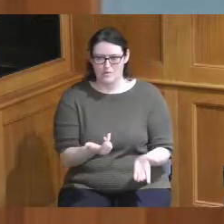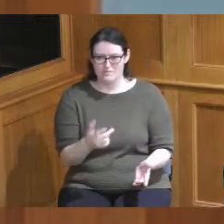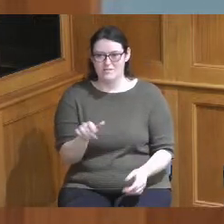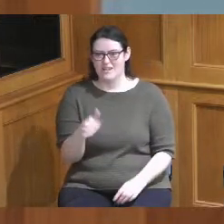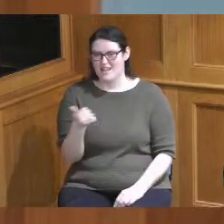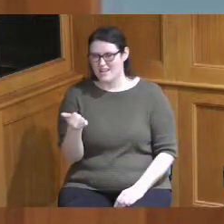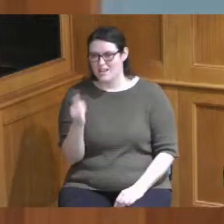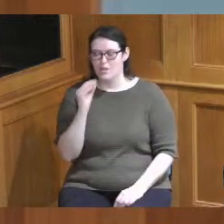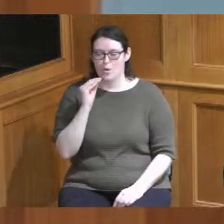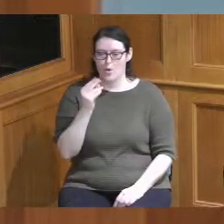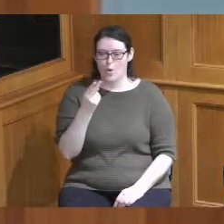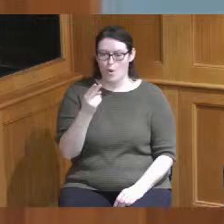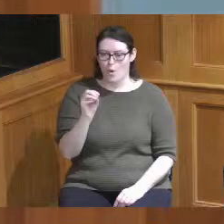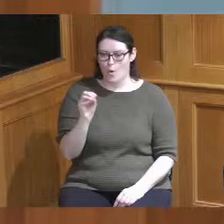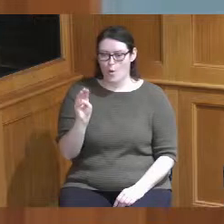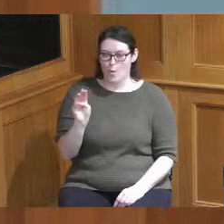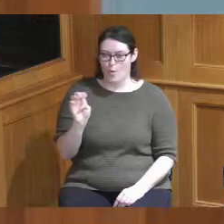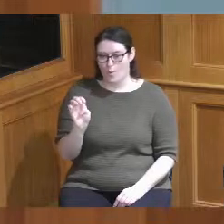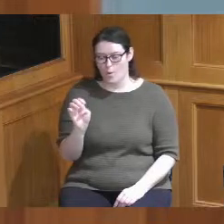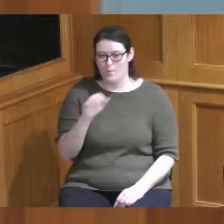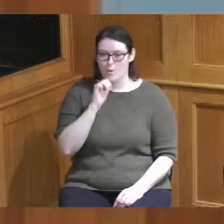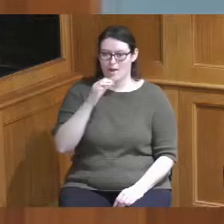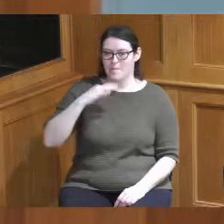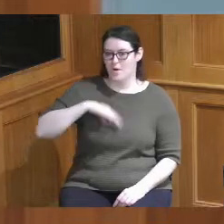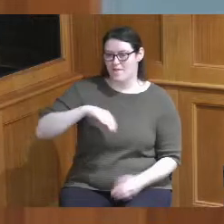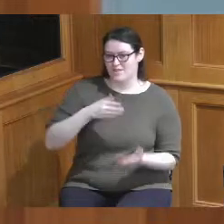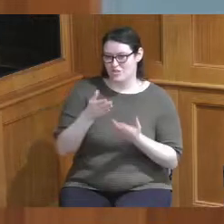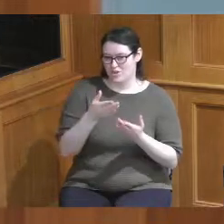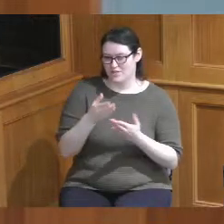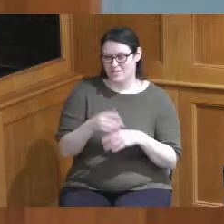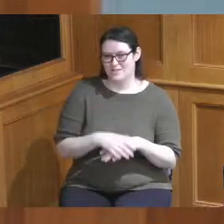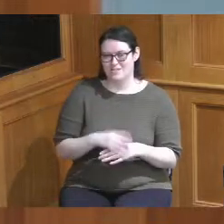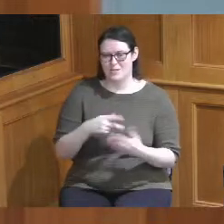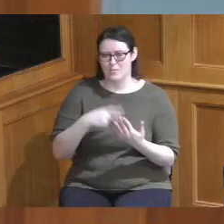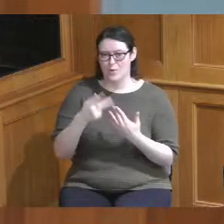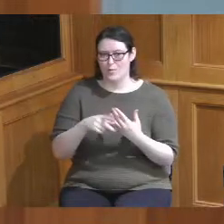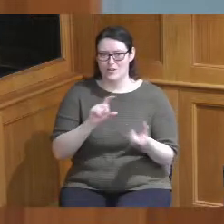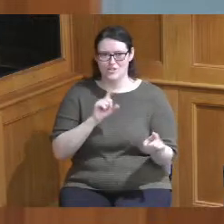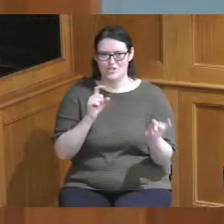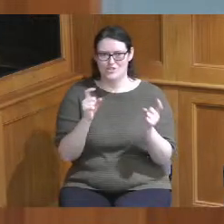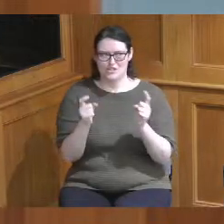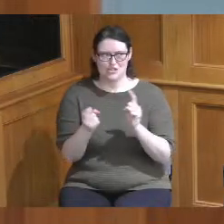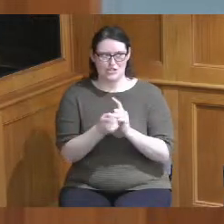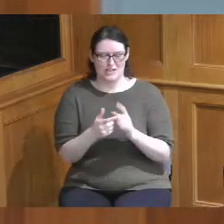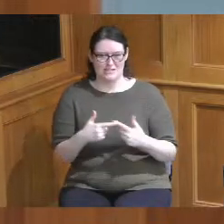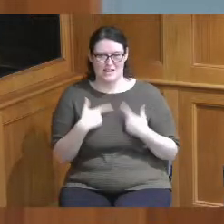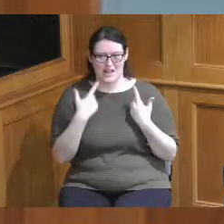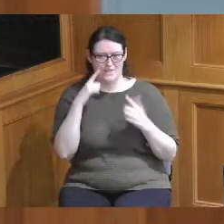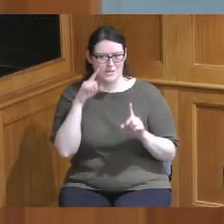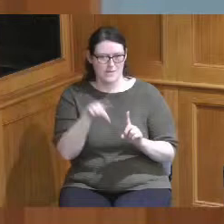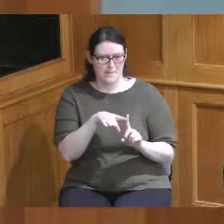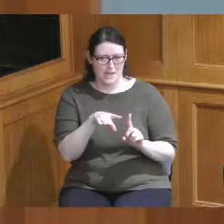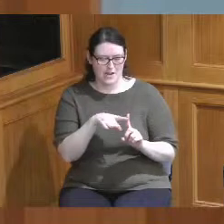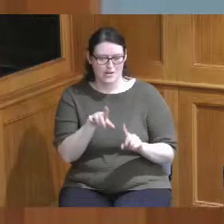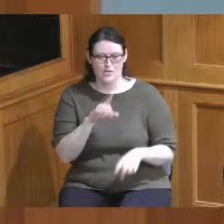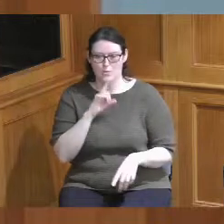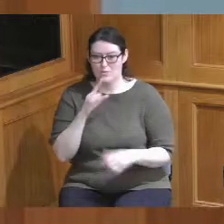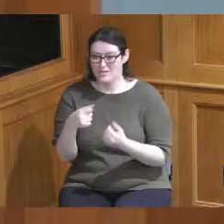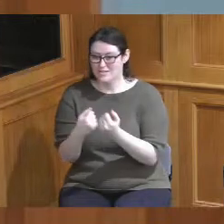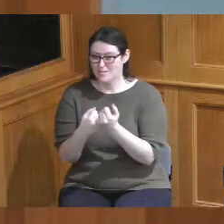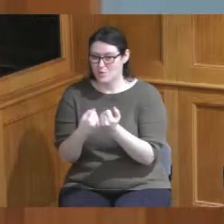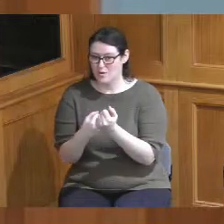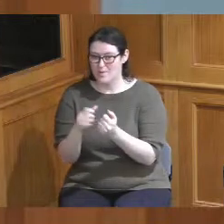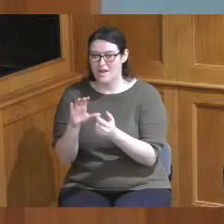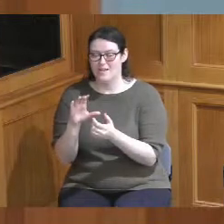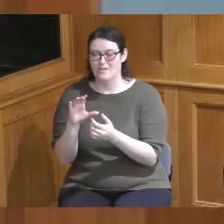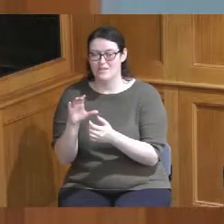as the Home Program and nonprofit services. These programs change lives for the better and are supported by Community